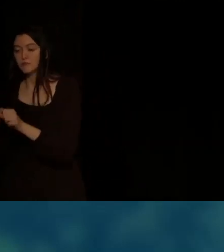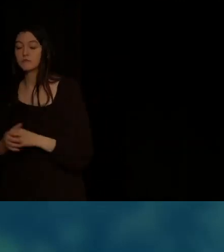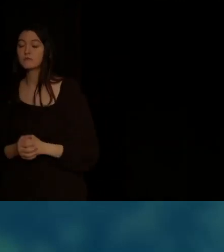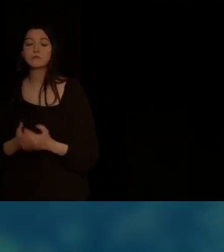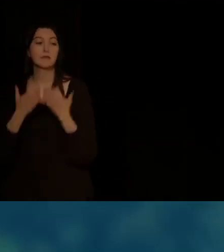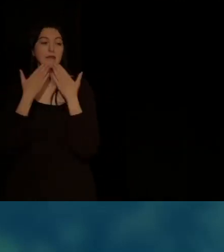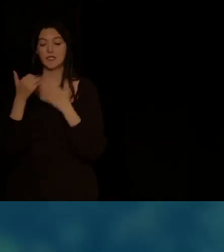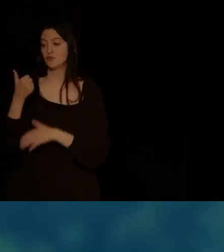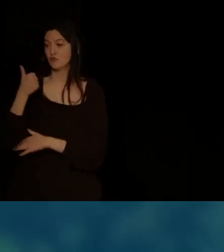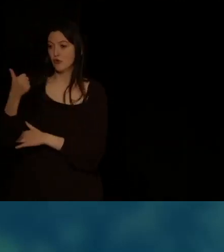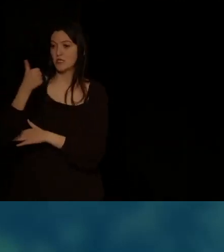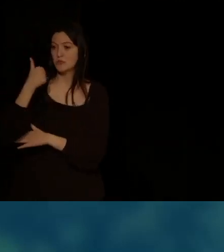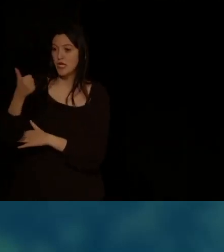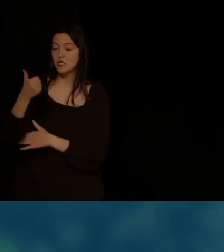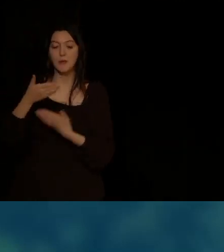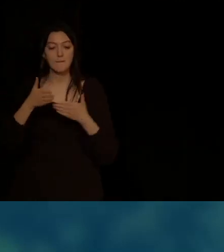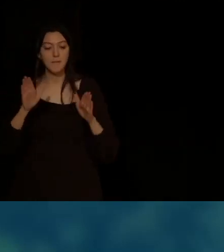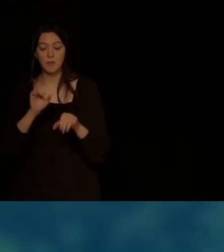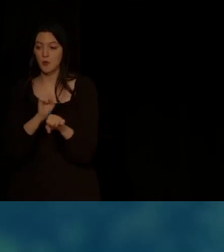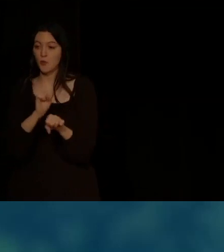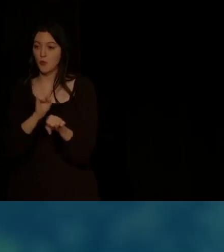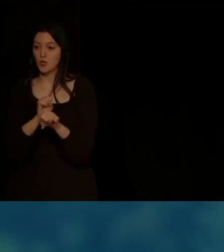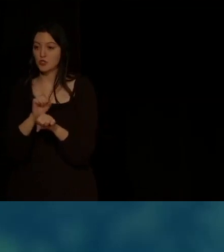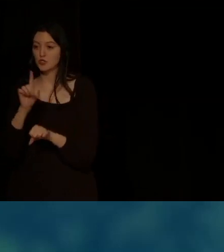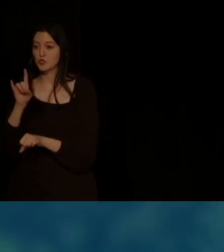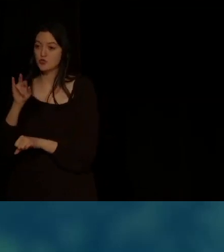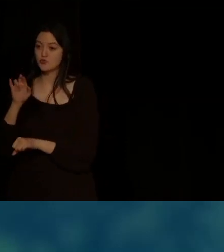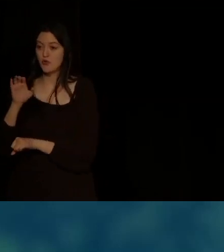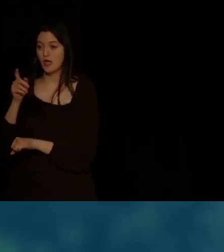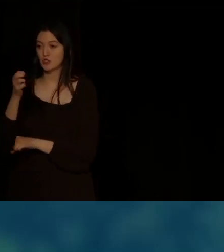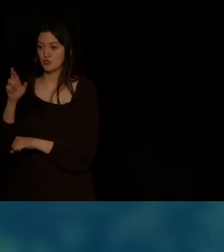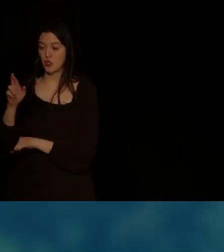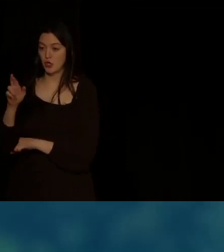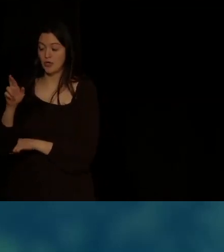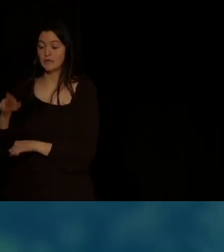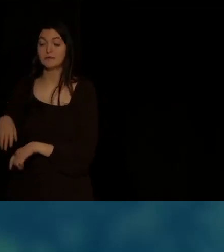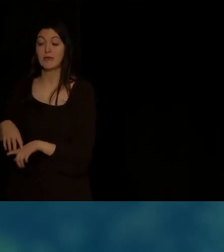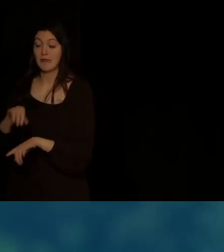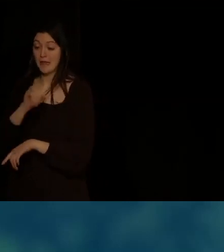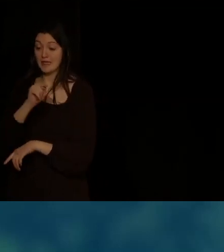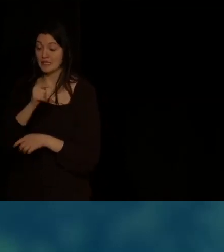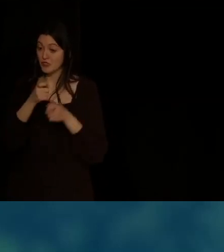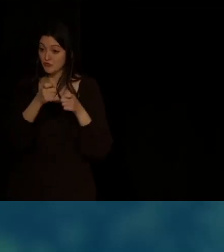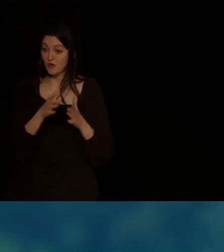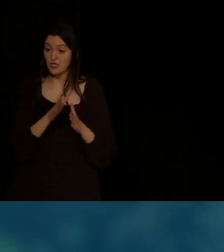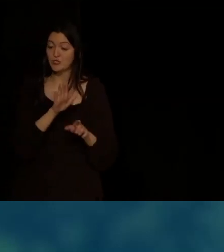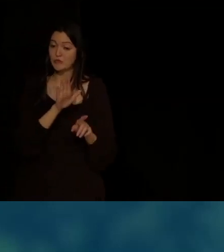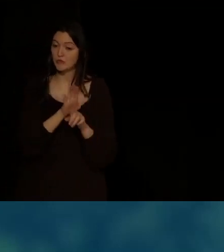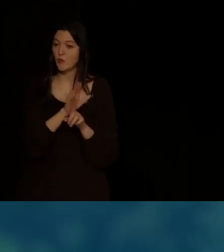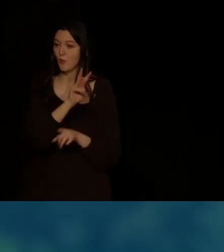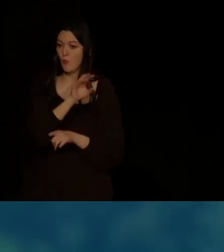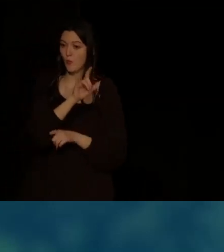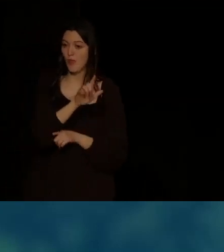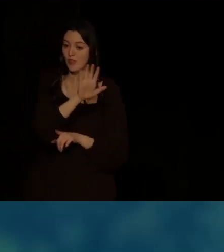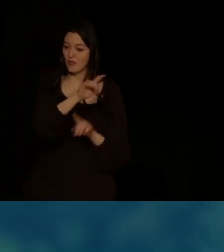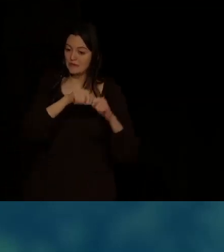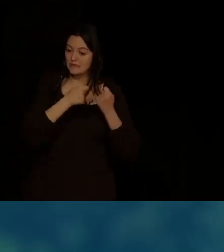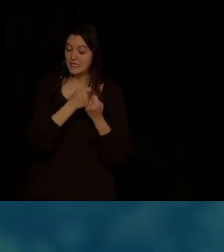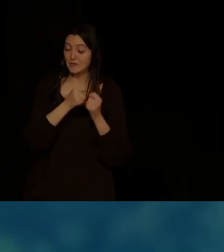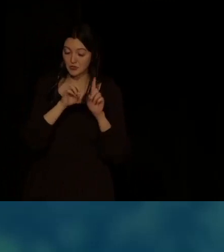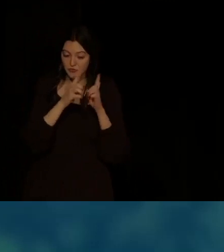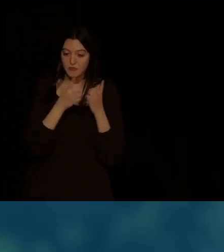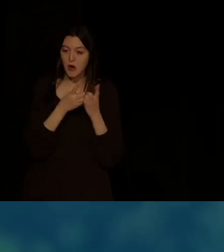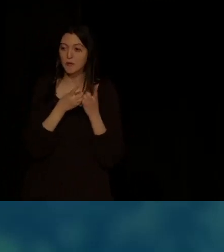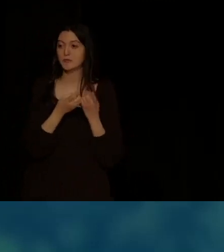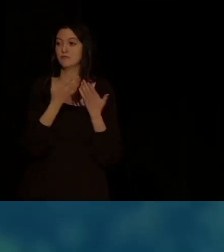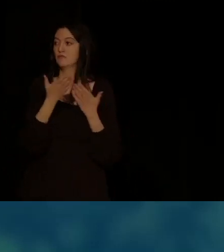to Transportation and Public Works Director Stephanie Leon Streeter and IT Director Will Reese and their teams and their departments for getting this